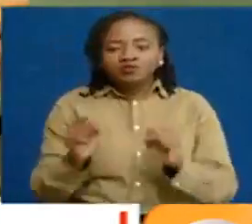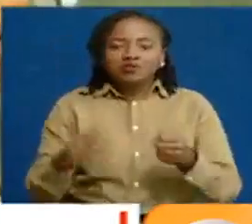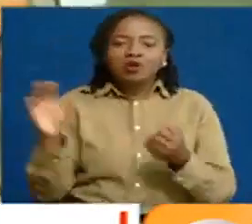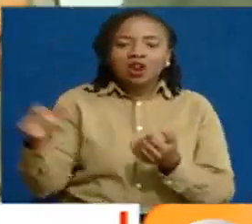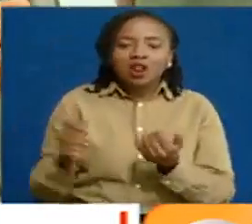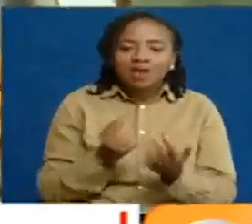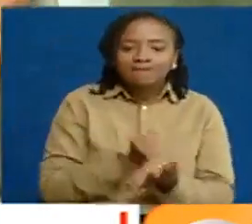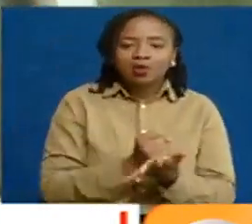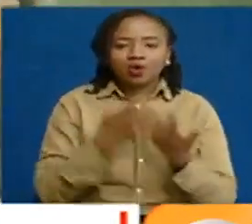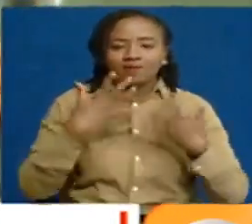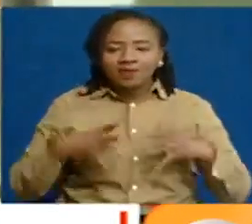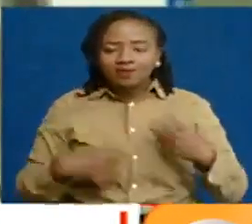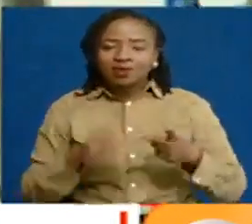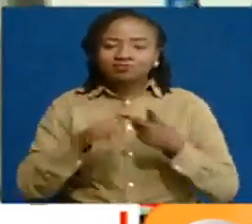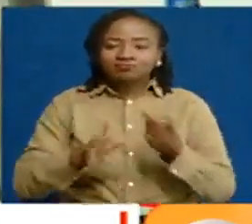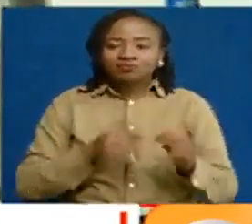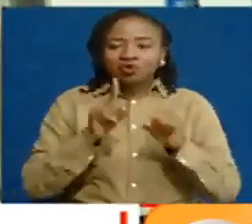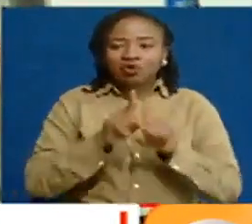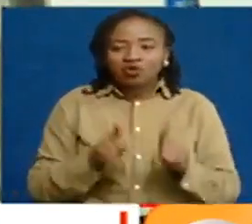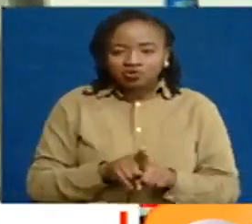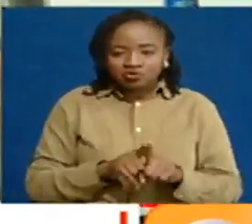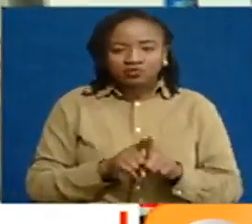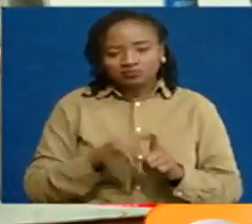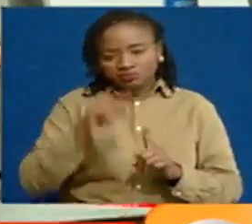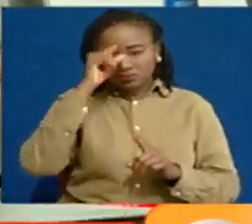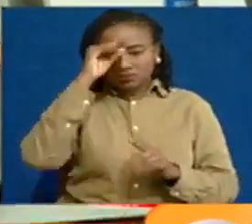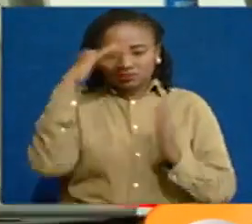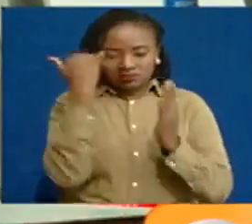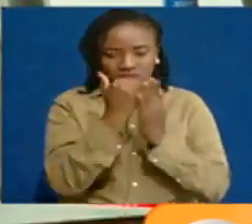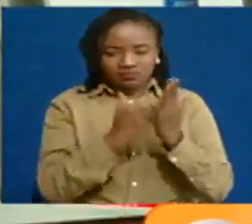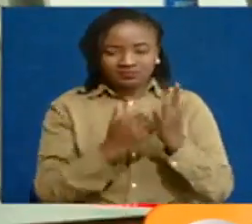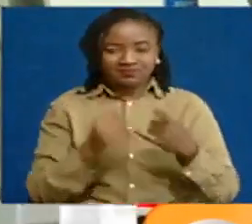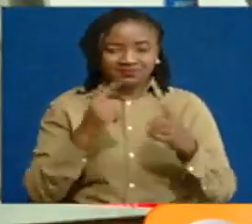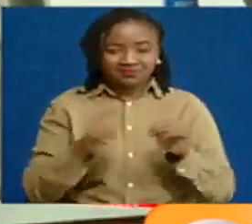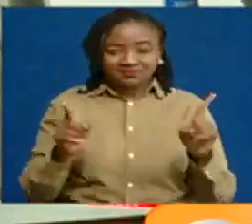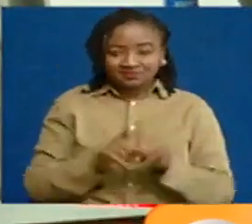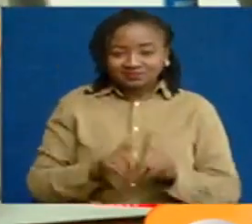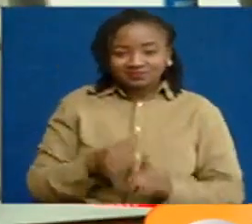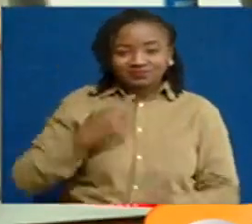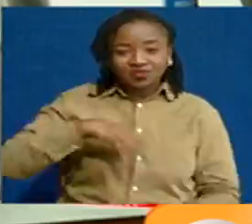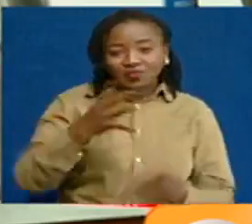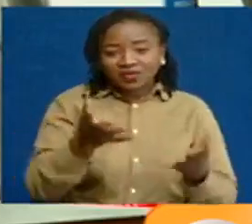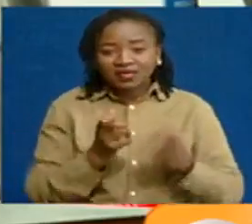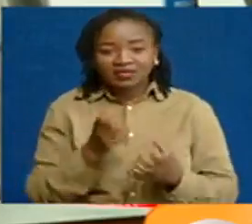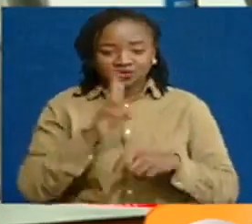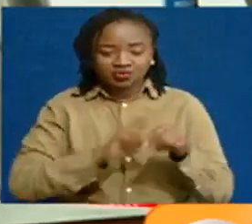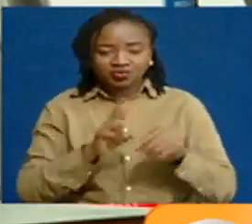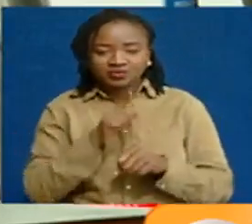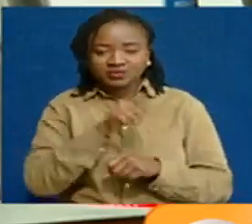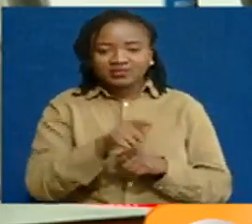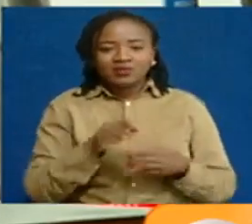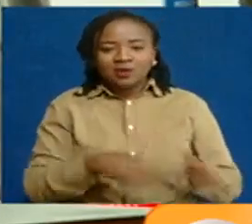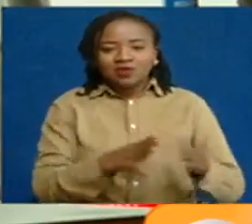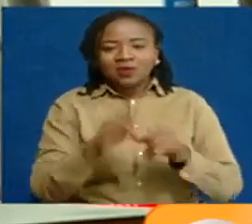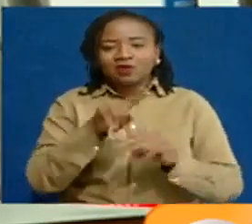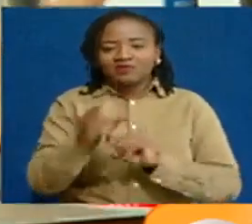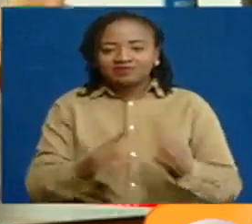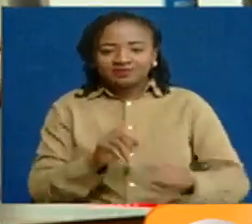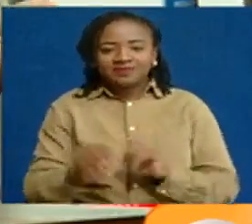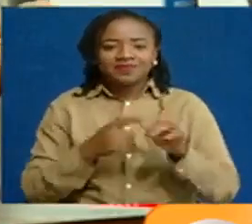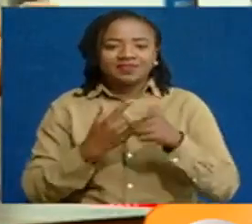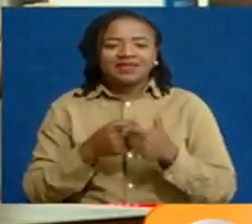schemes. But these low-income people, you have to do means testing, it's still work